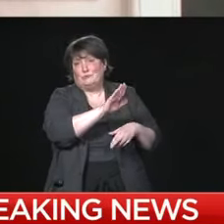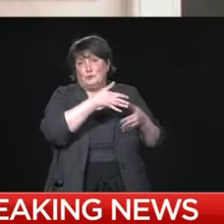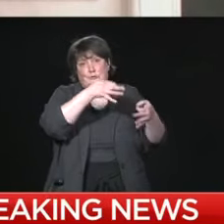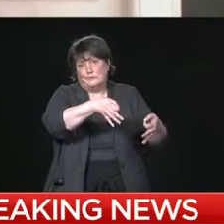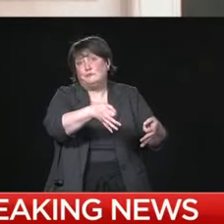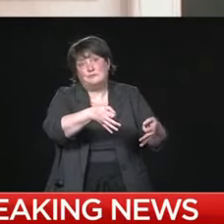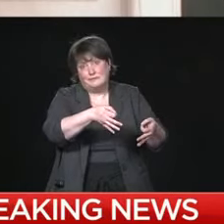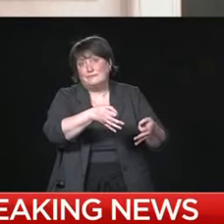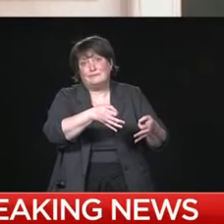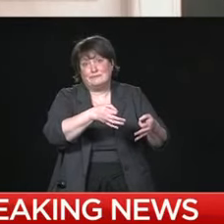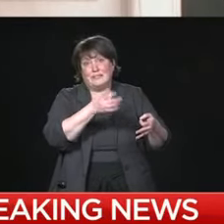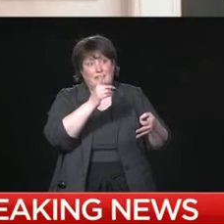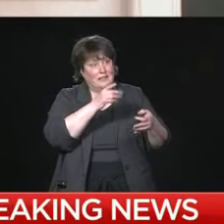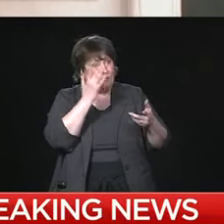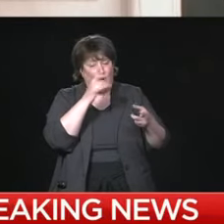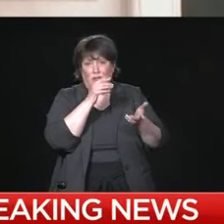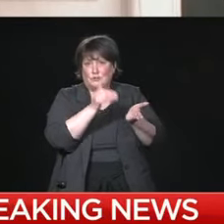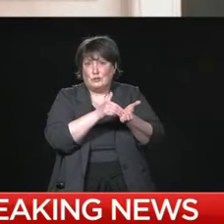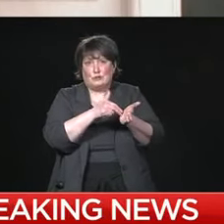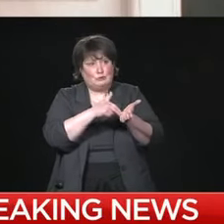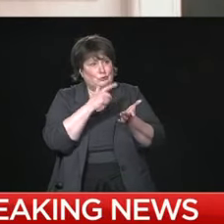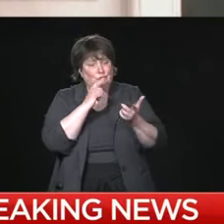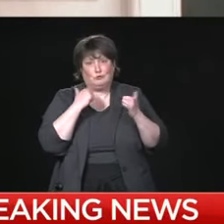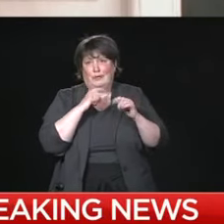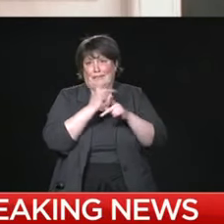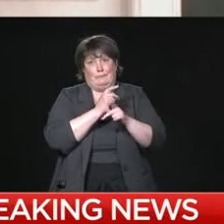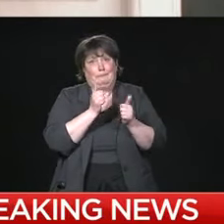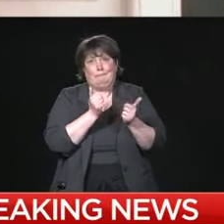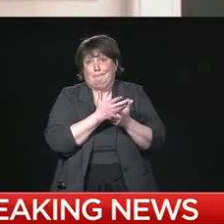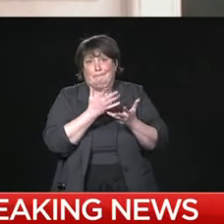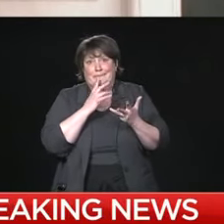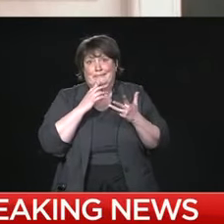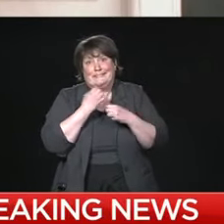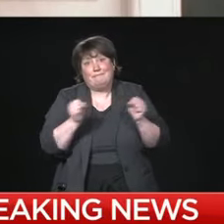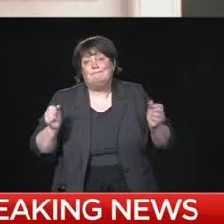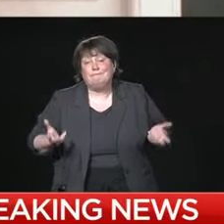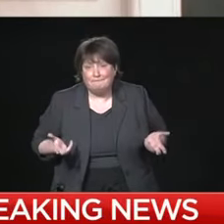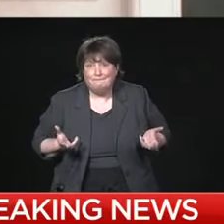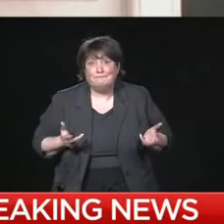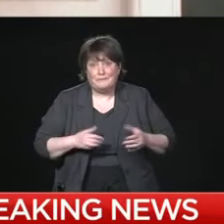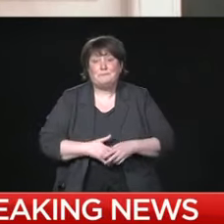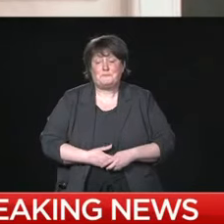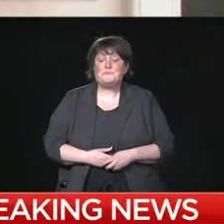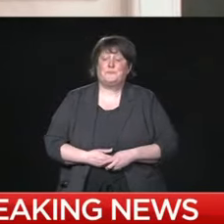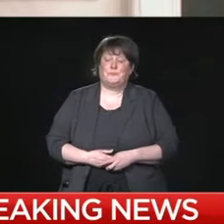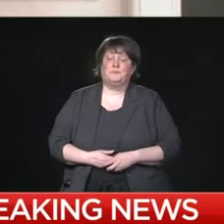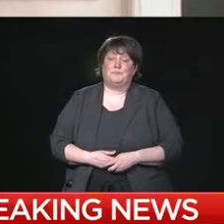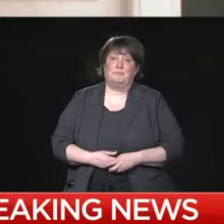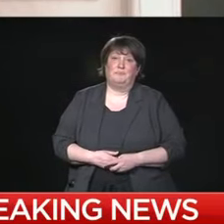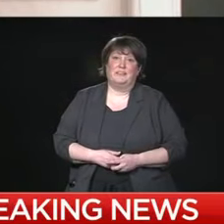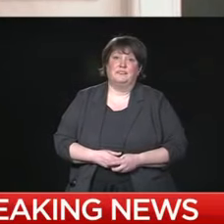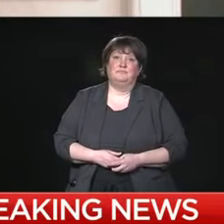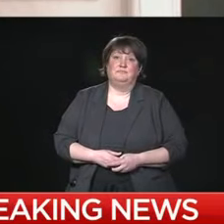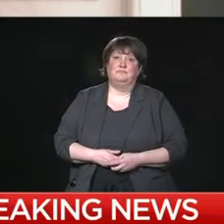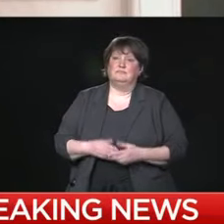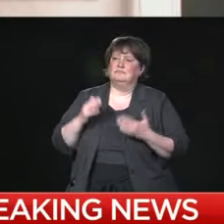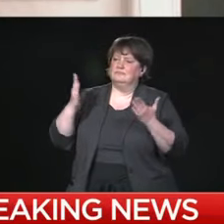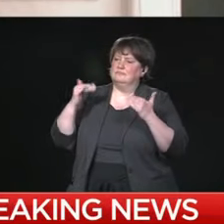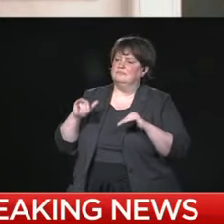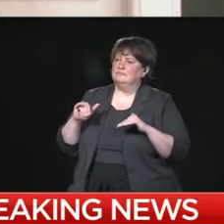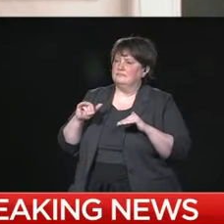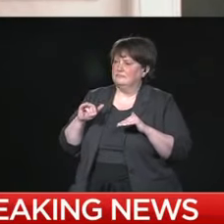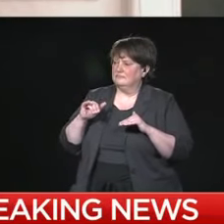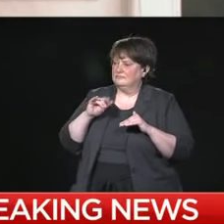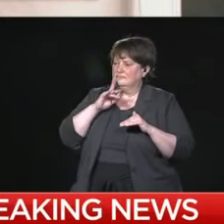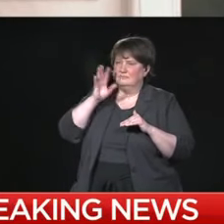they're making to keep us all safe as a country and to keep themselves safe so they can keep keeping us safe. Au niveau